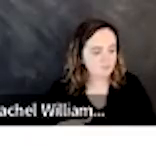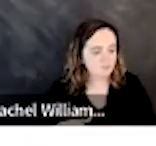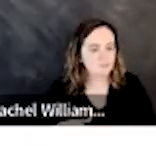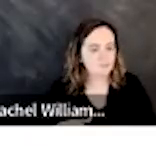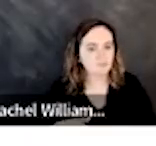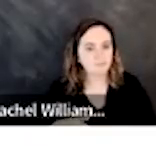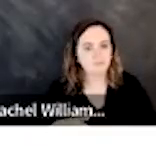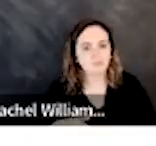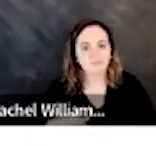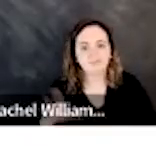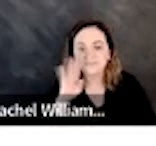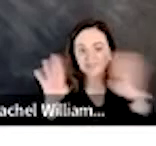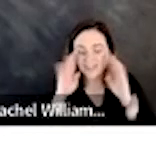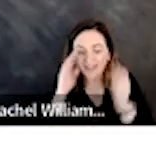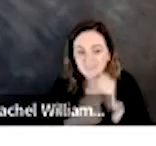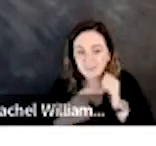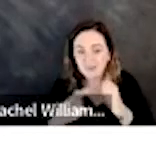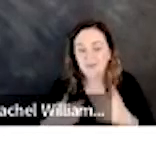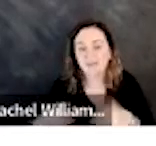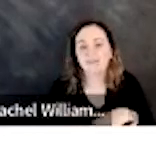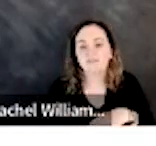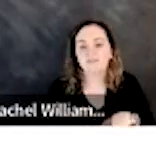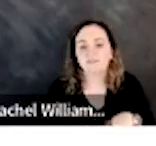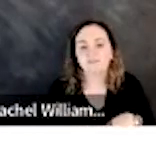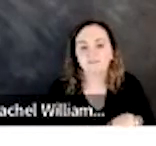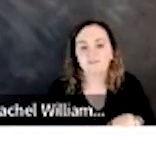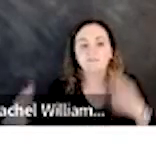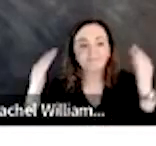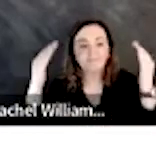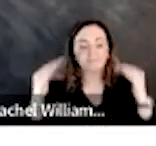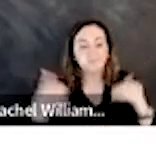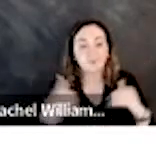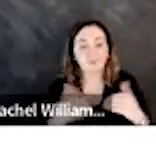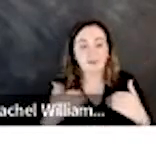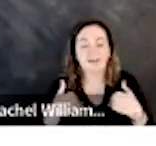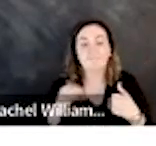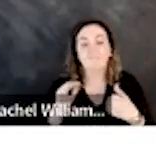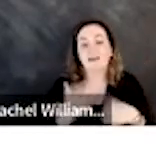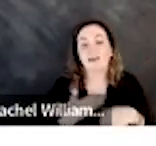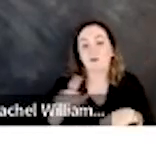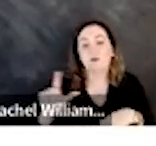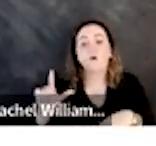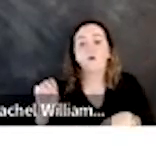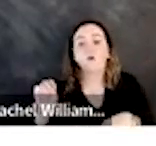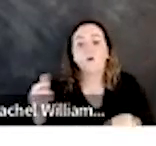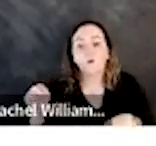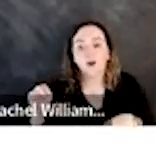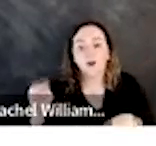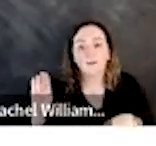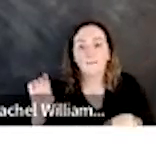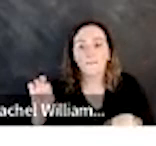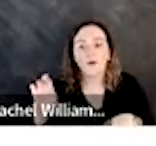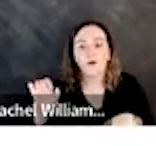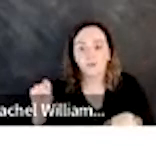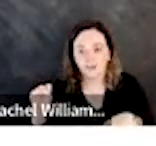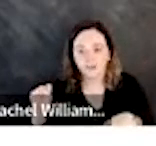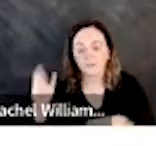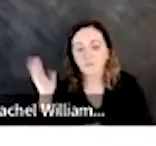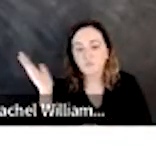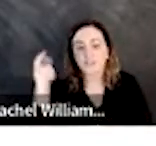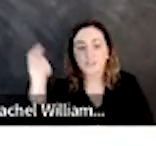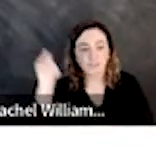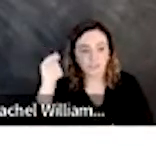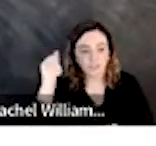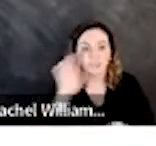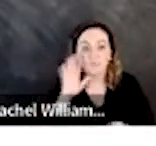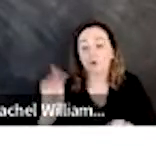Hey everyone, my name is Logan. Next, we will have Logan Barkas present scholarships on behalf of